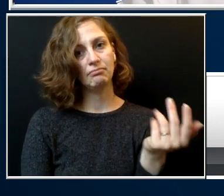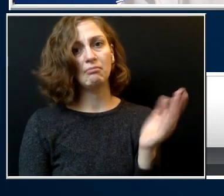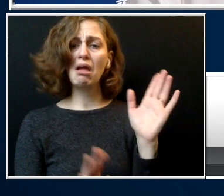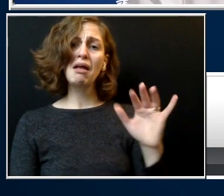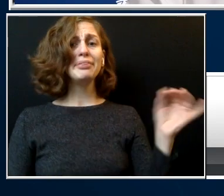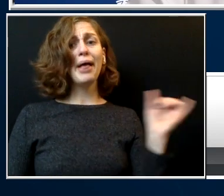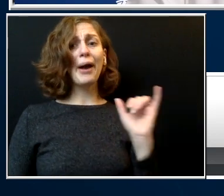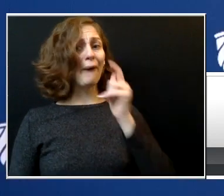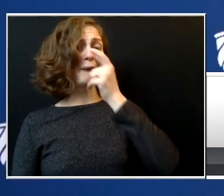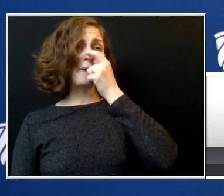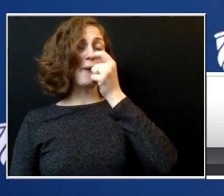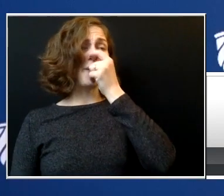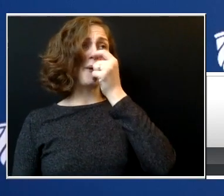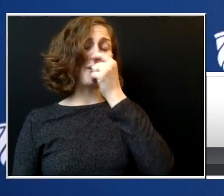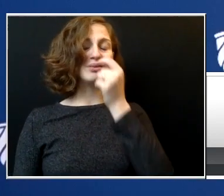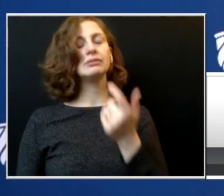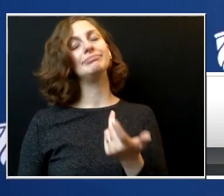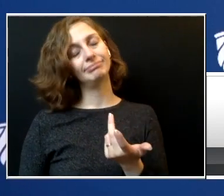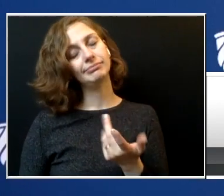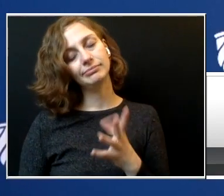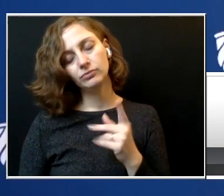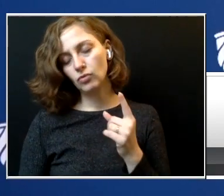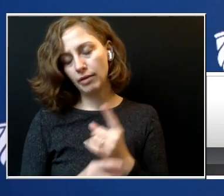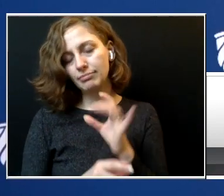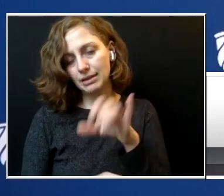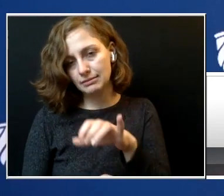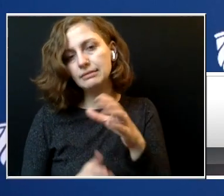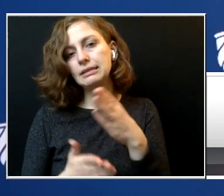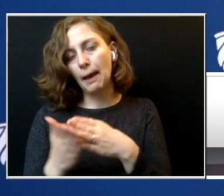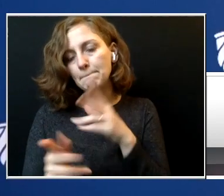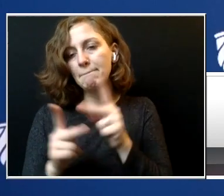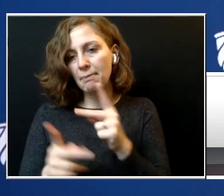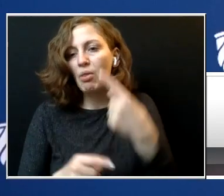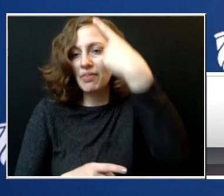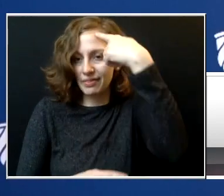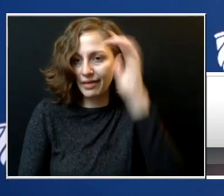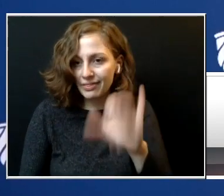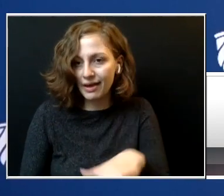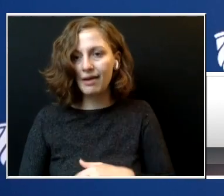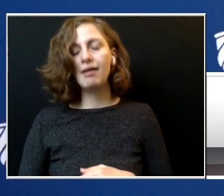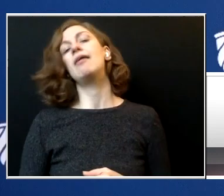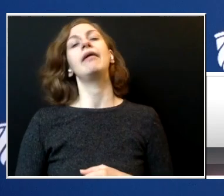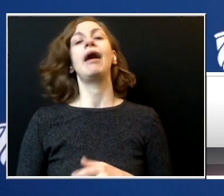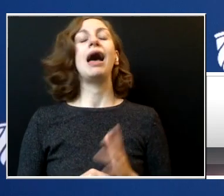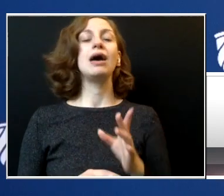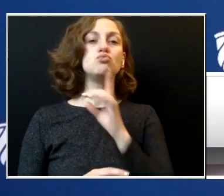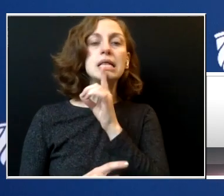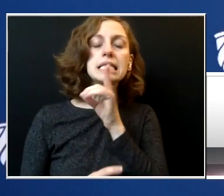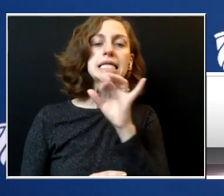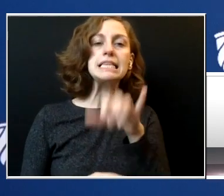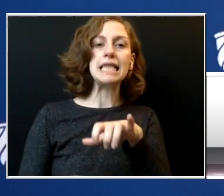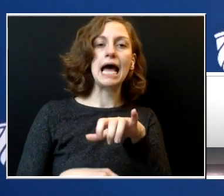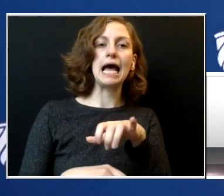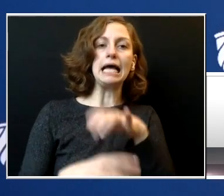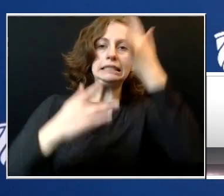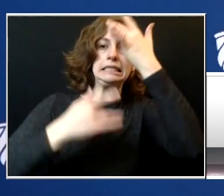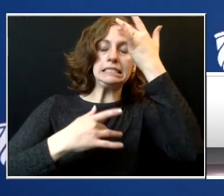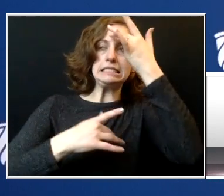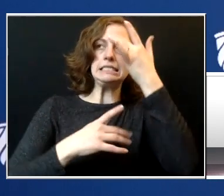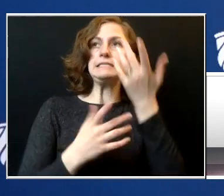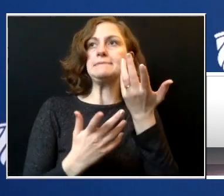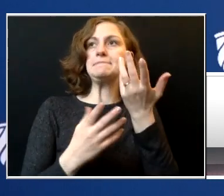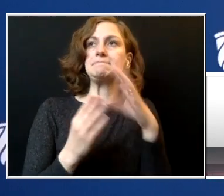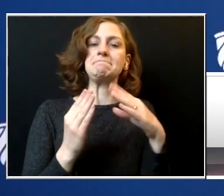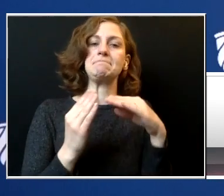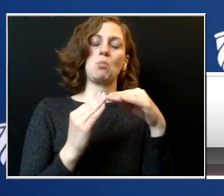and more of a disease of the most at risk. So it's just kind of not in the people's consciousness. There's